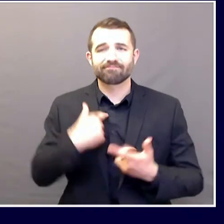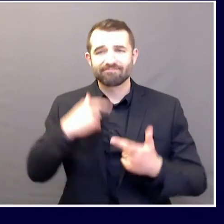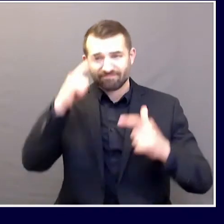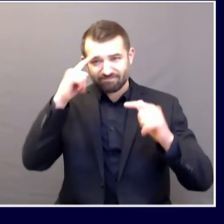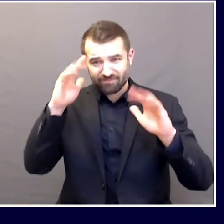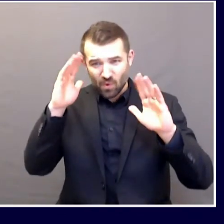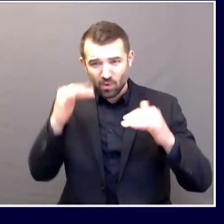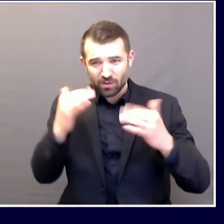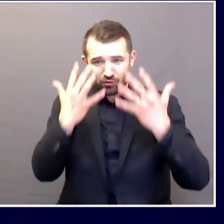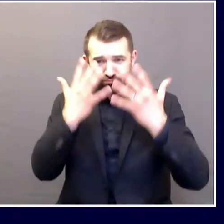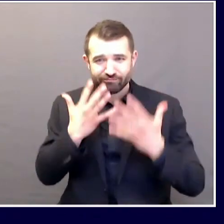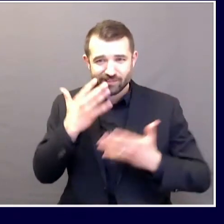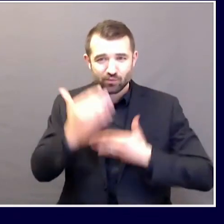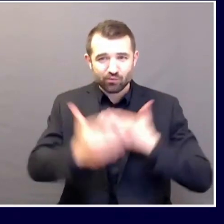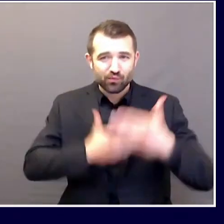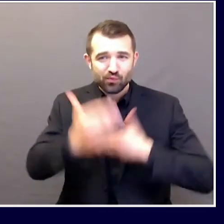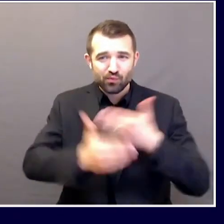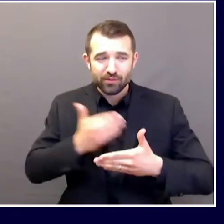is quick.